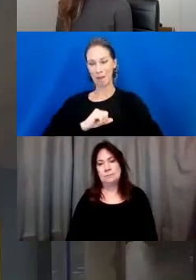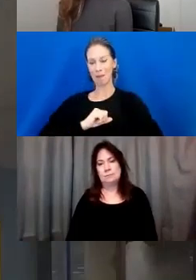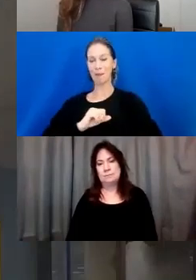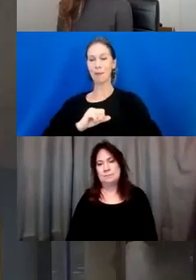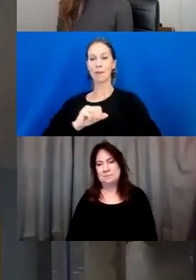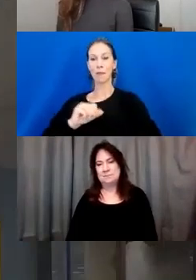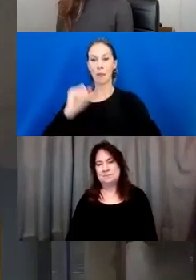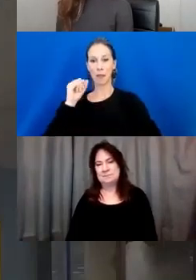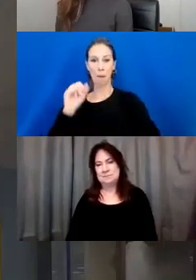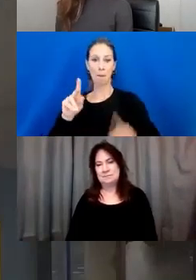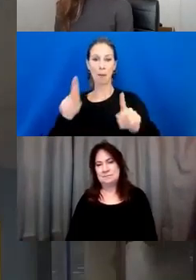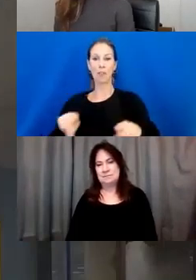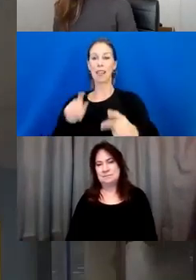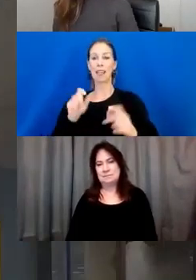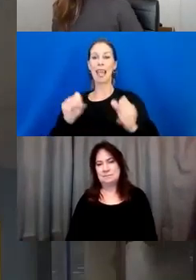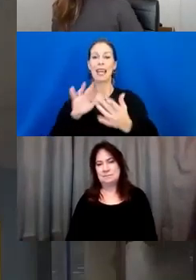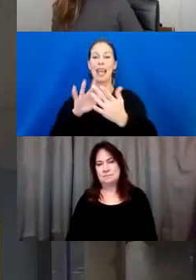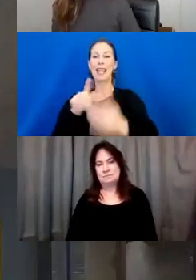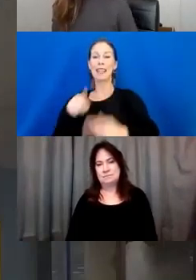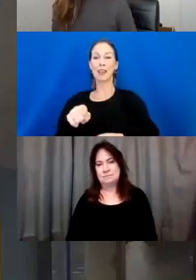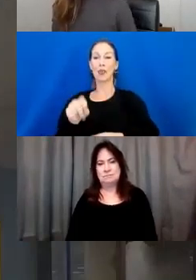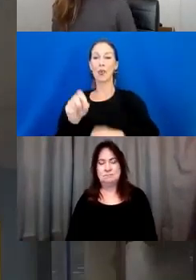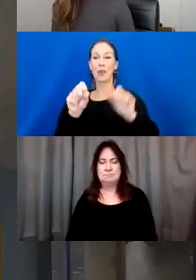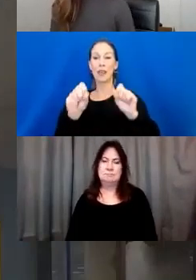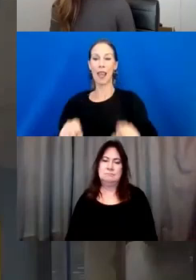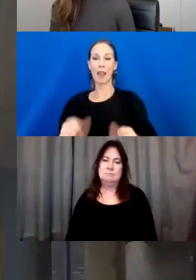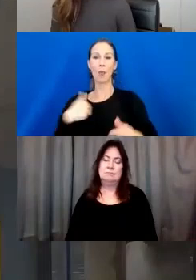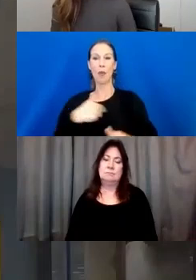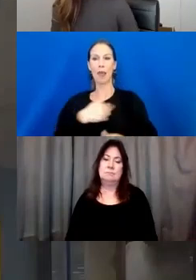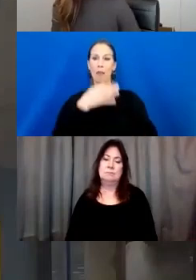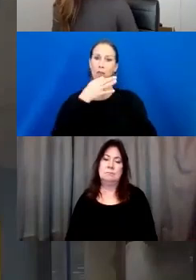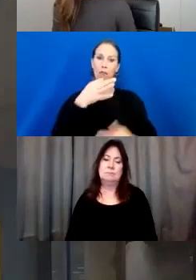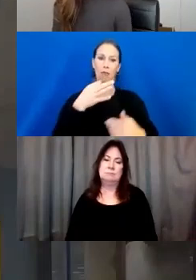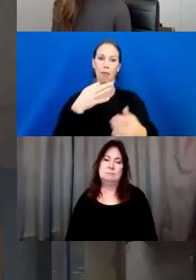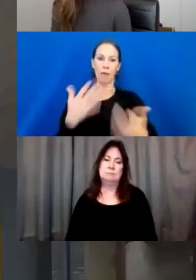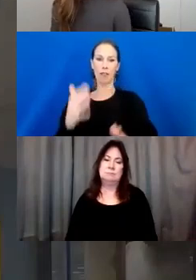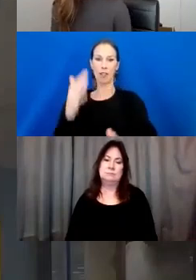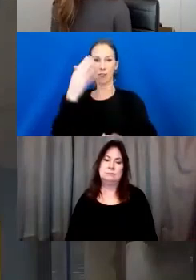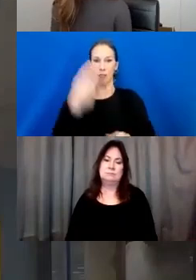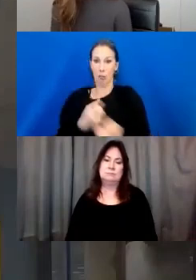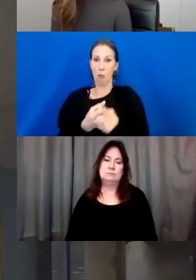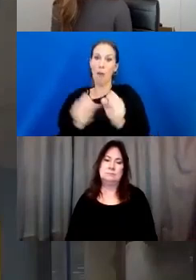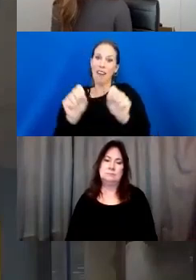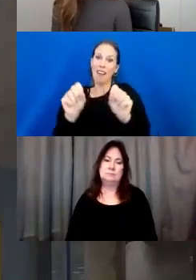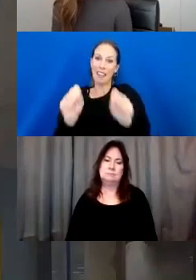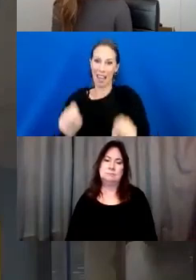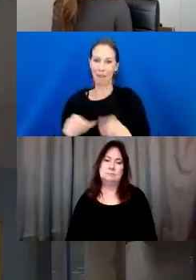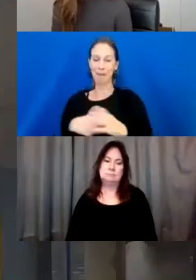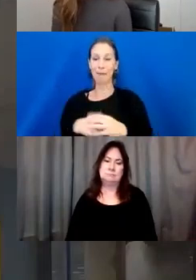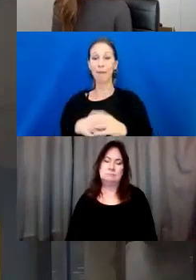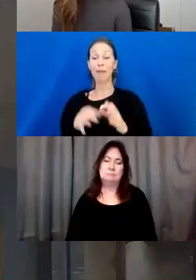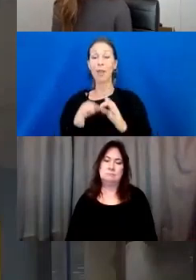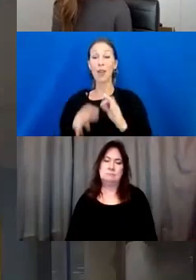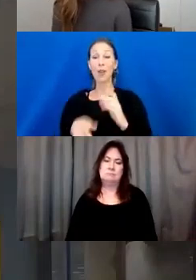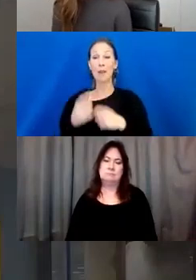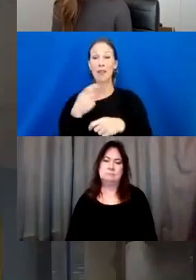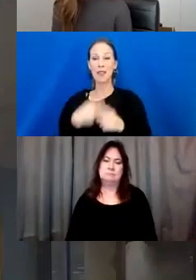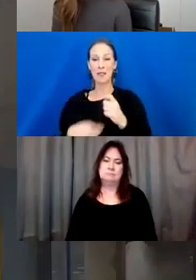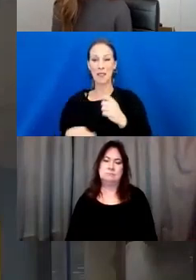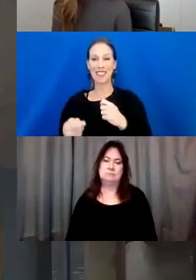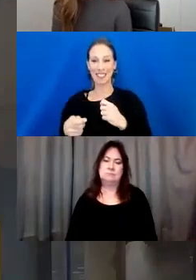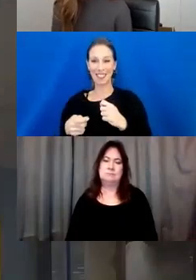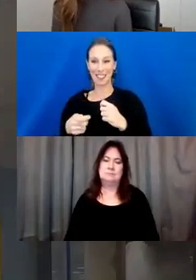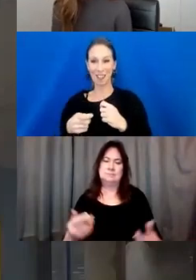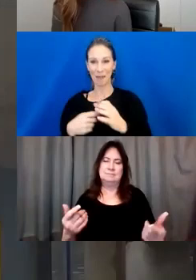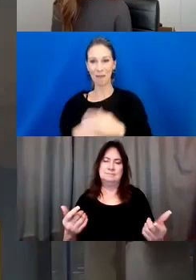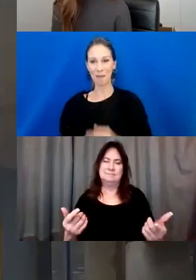contact you. We have a degree of proficiency that can support you. I put in a comment that one of our